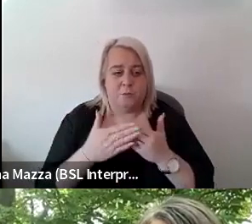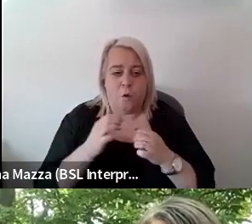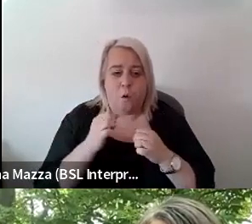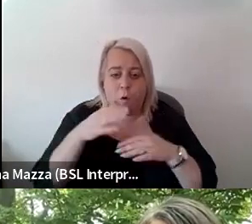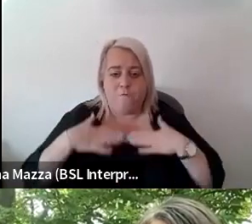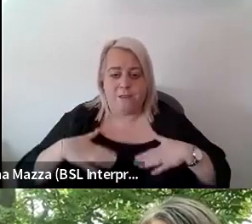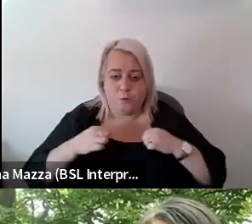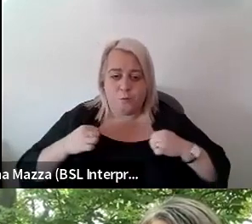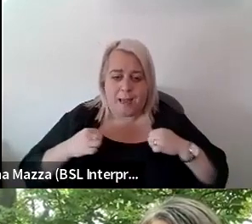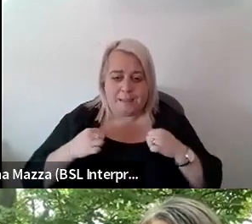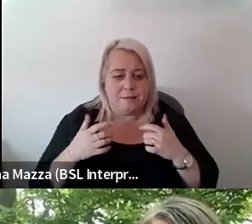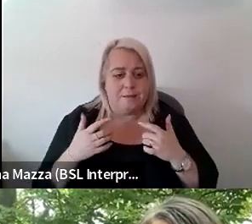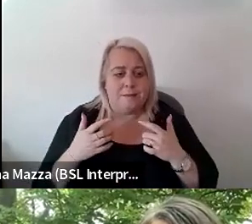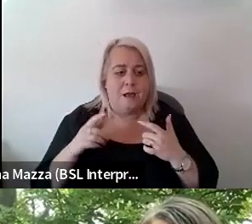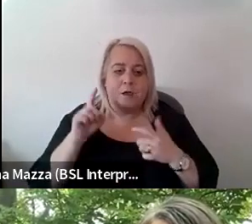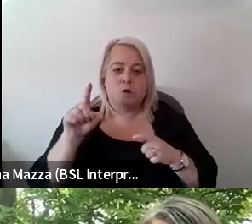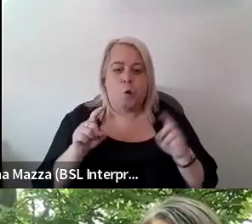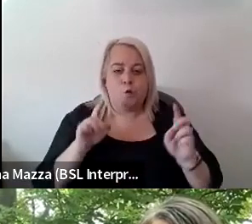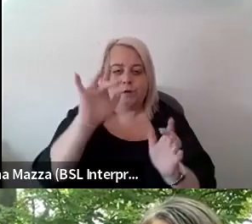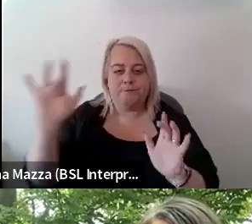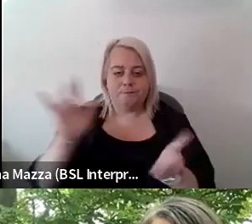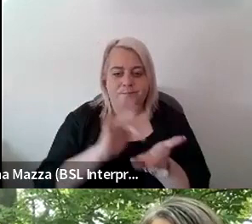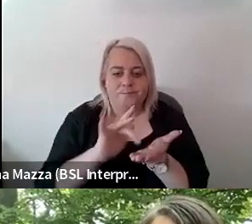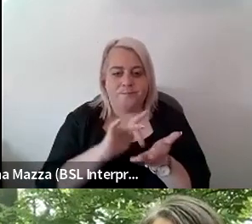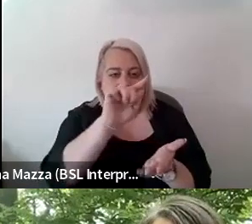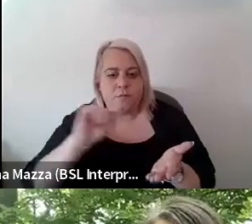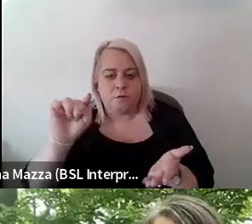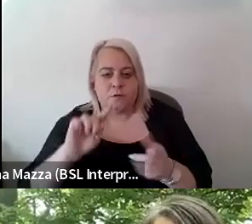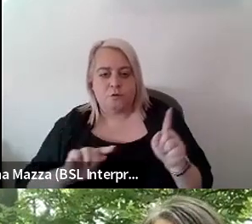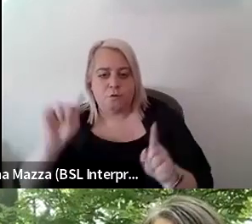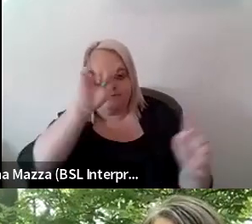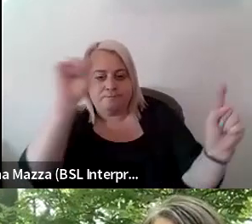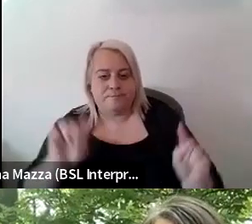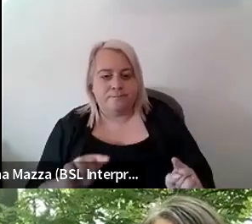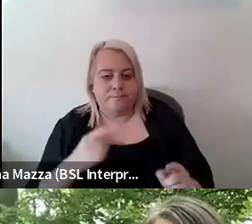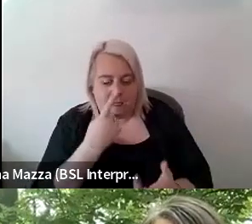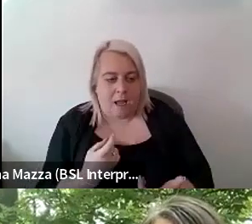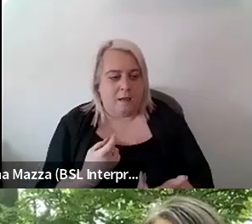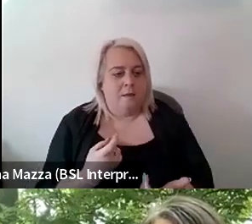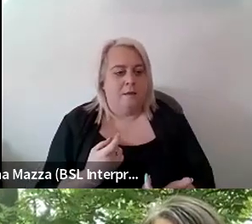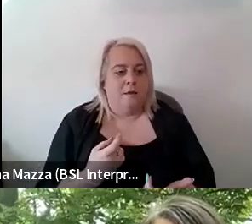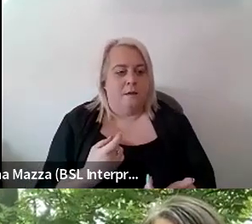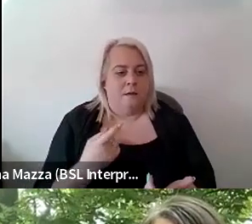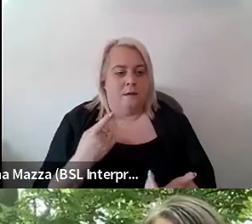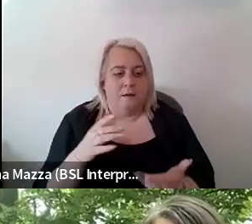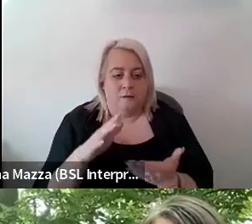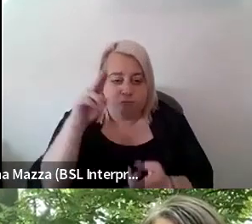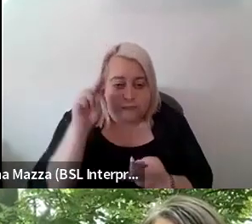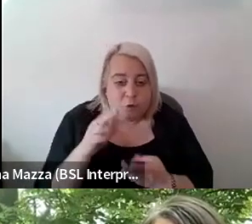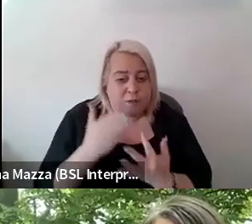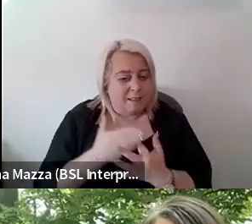spaces and certainly more touchscreens being used. And I don't know, does that reduce